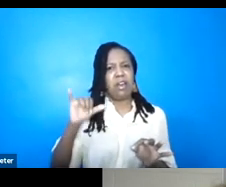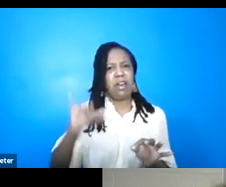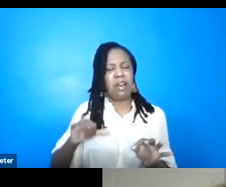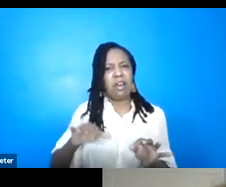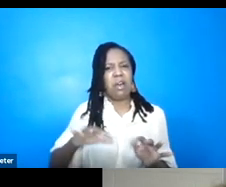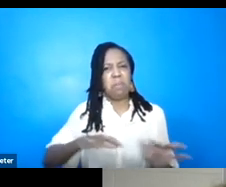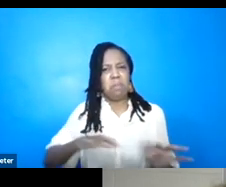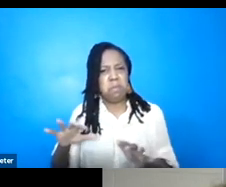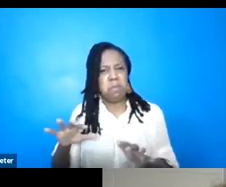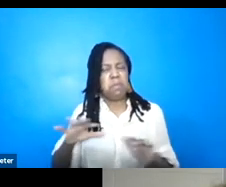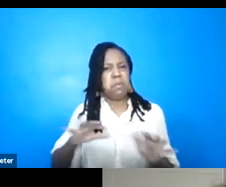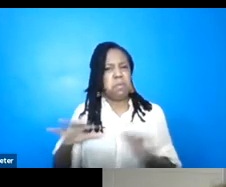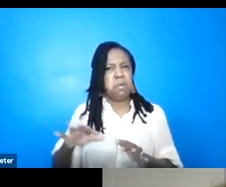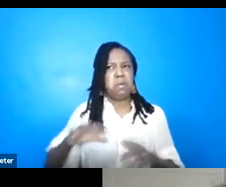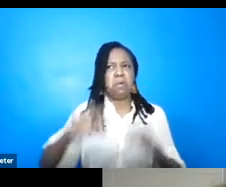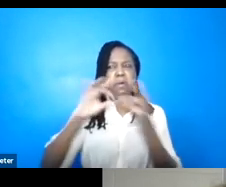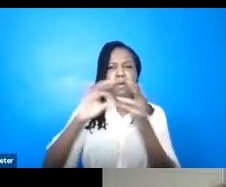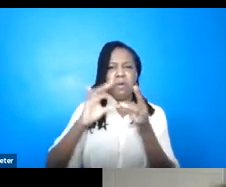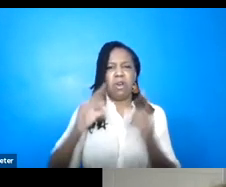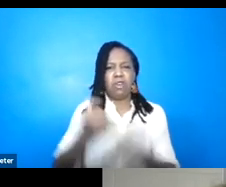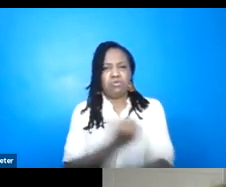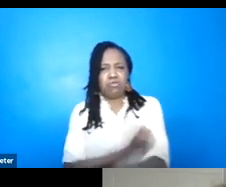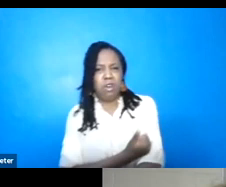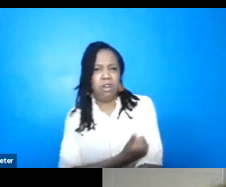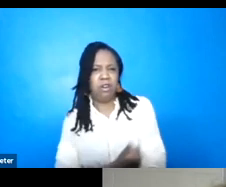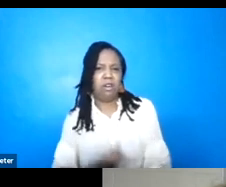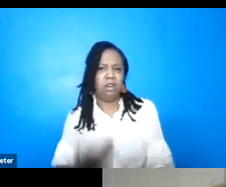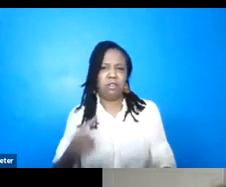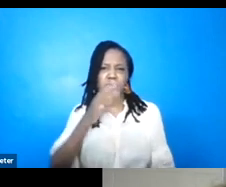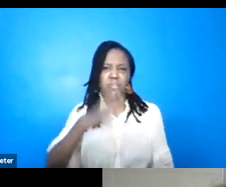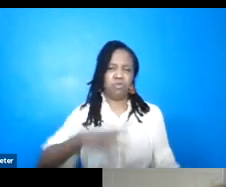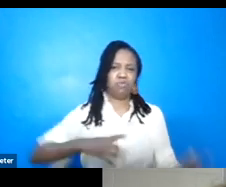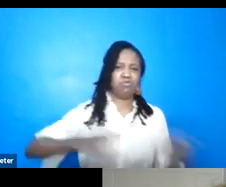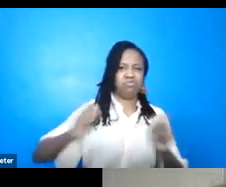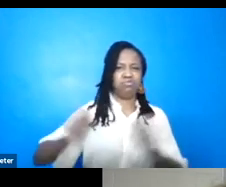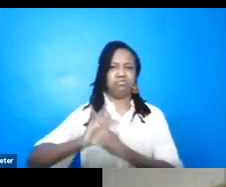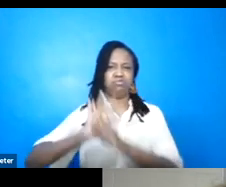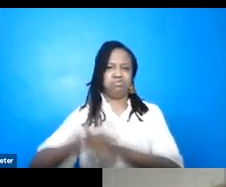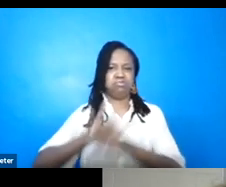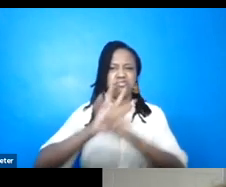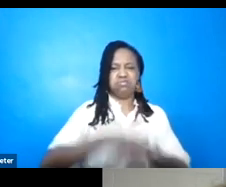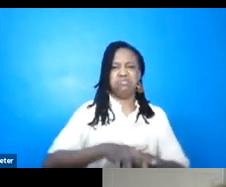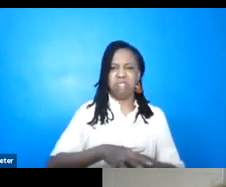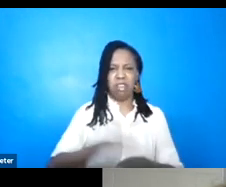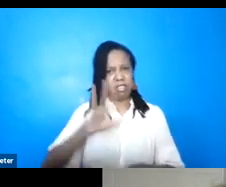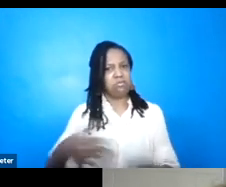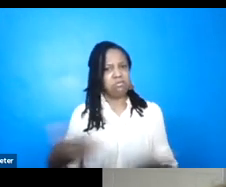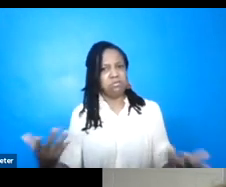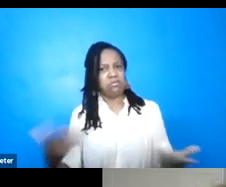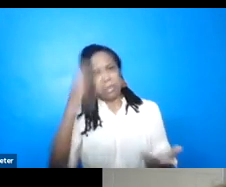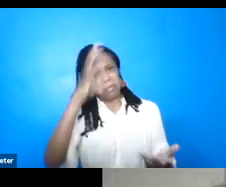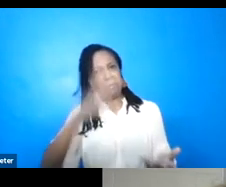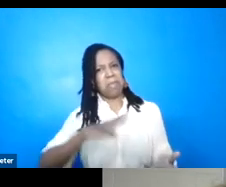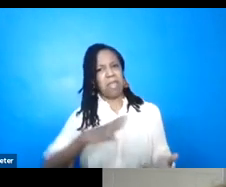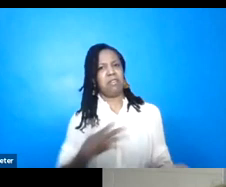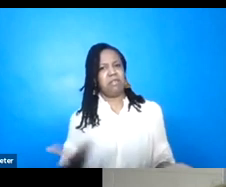tell me that drugs, power, respect, womanizing is what men do. And the second was movies. It was the movies that